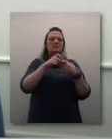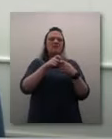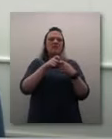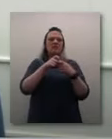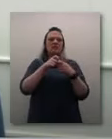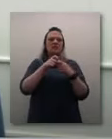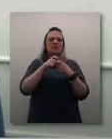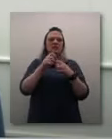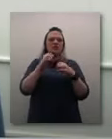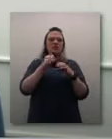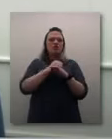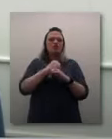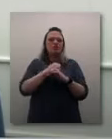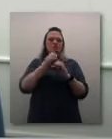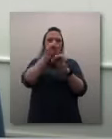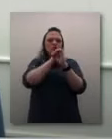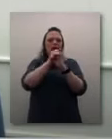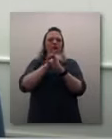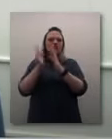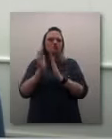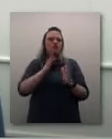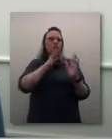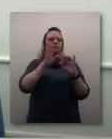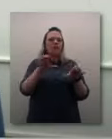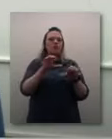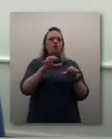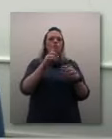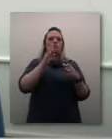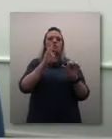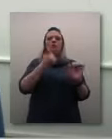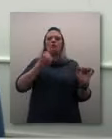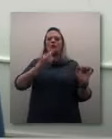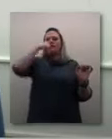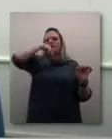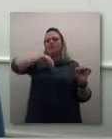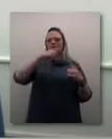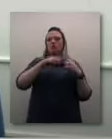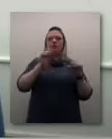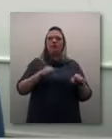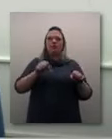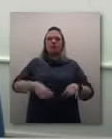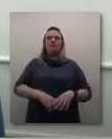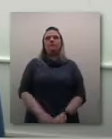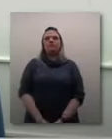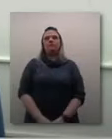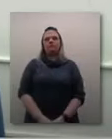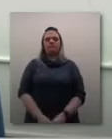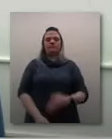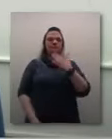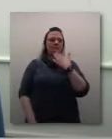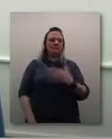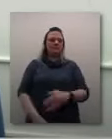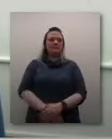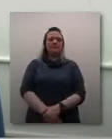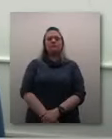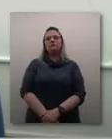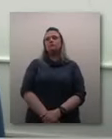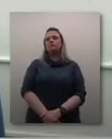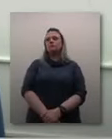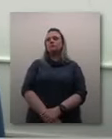strategies that they're using to try to avoid intubation when possible. Thank you. Marley